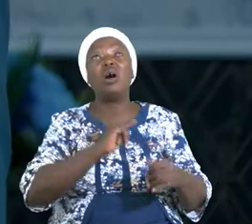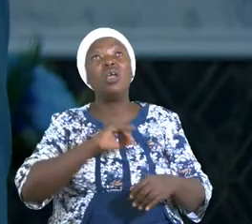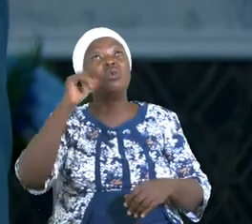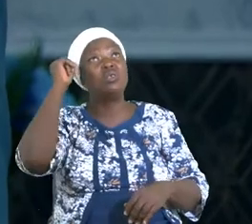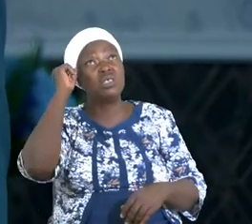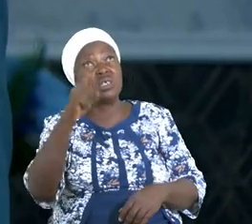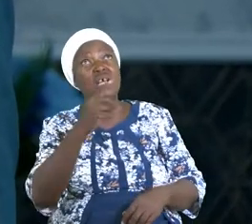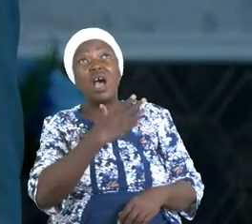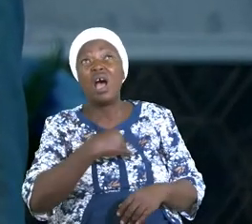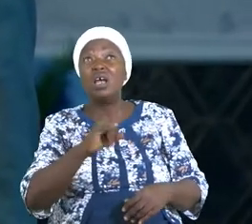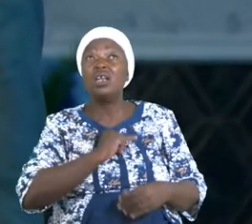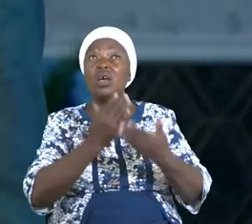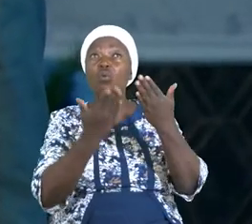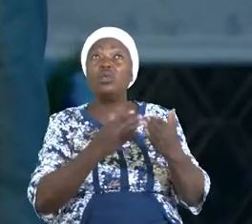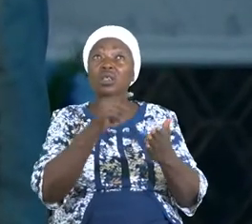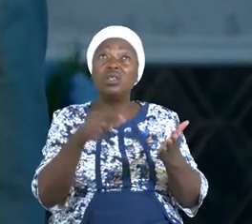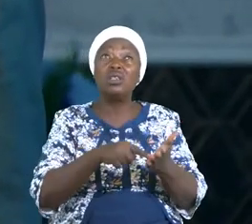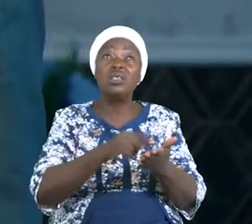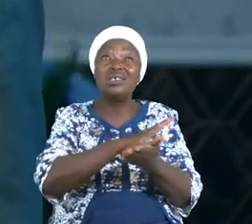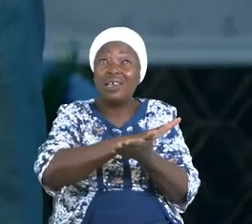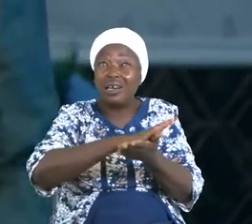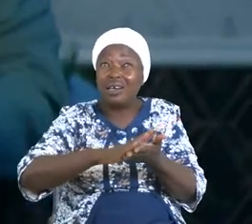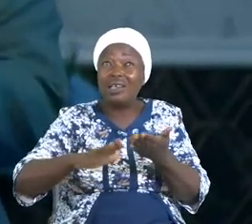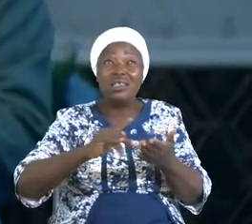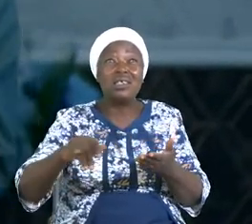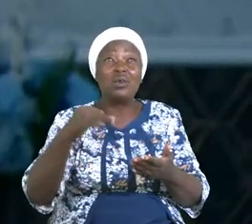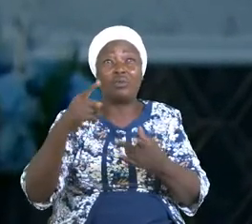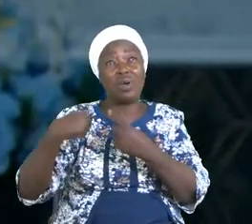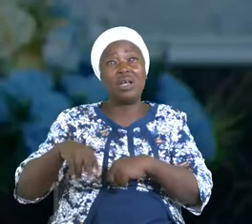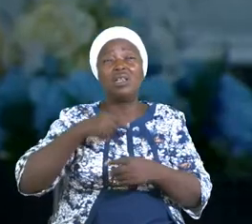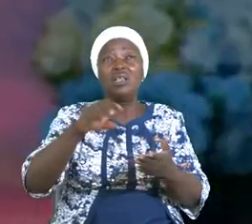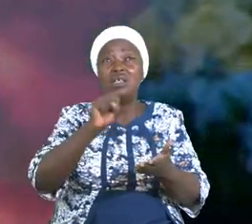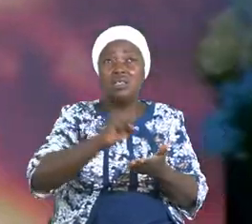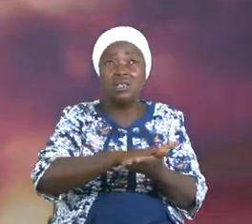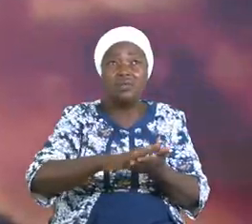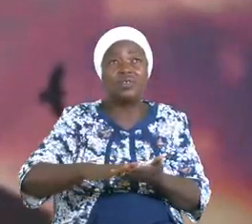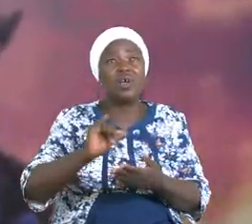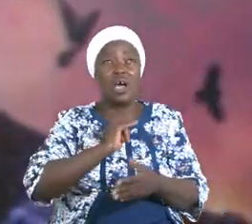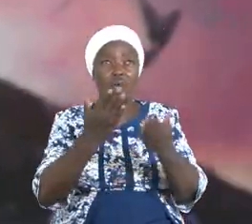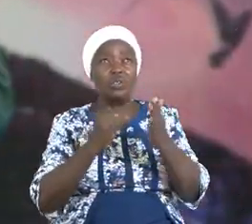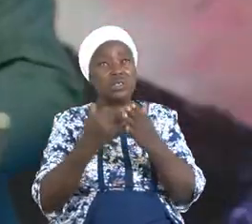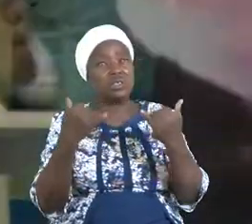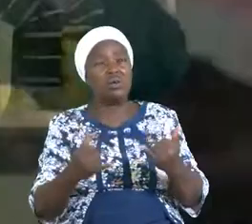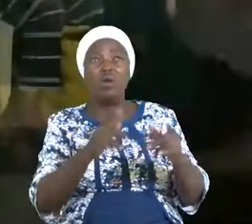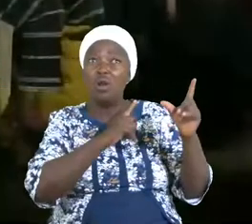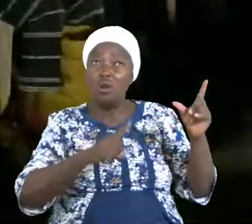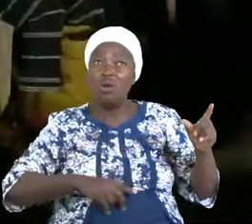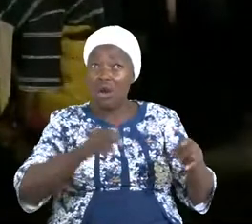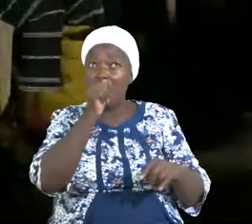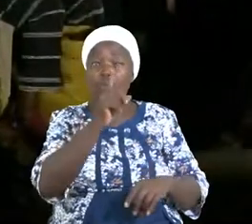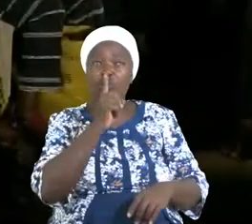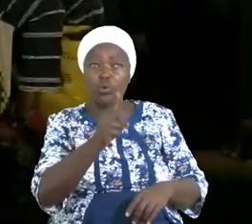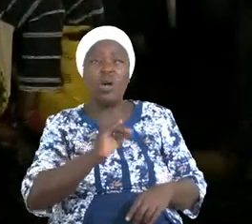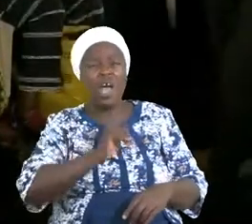this purity of heart, this sanctification. I want it now. Lord, I'm sure I am